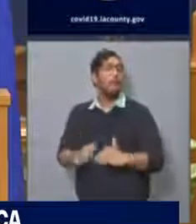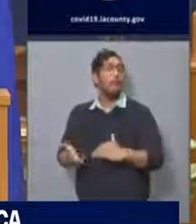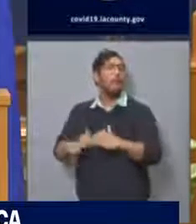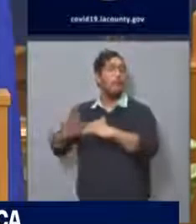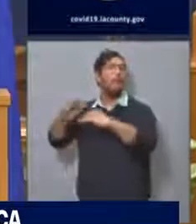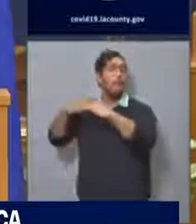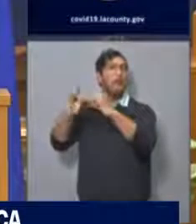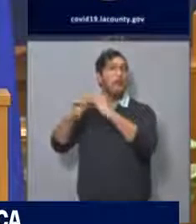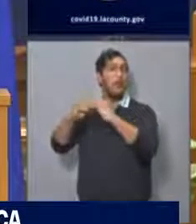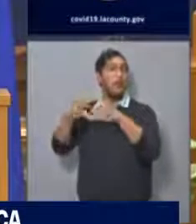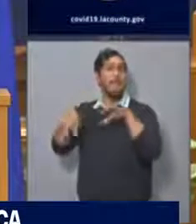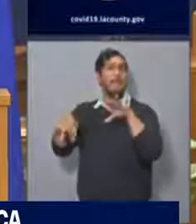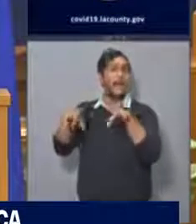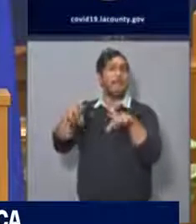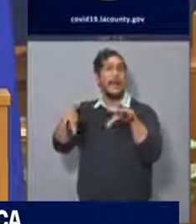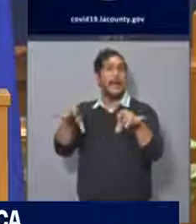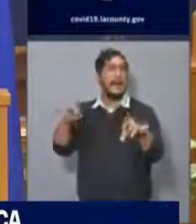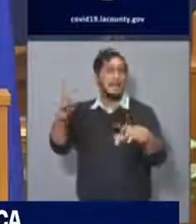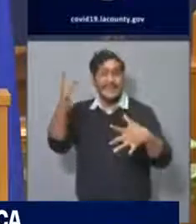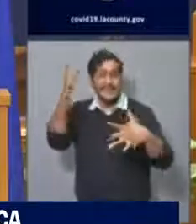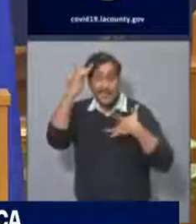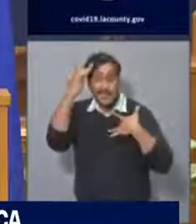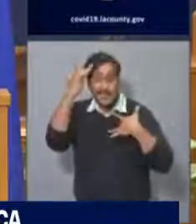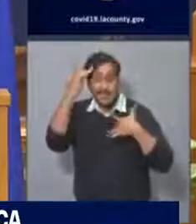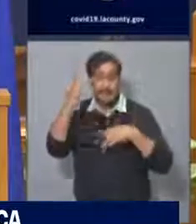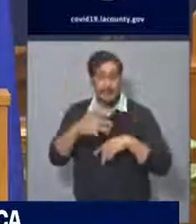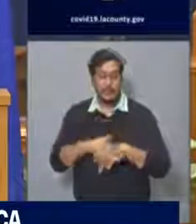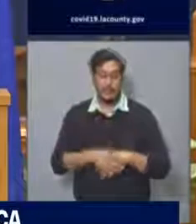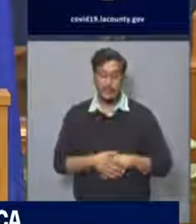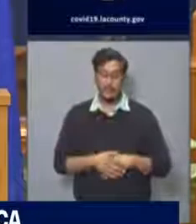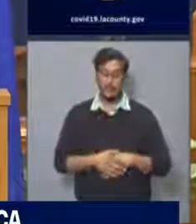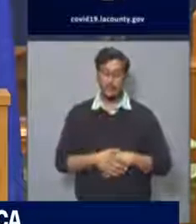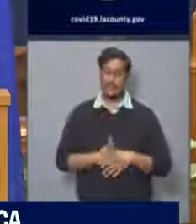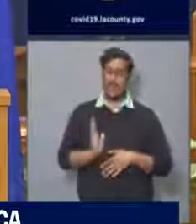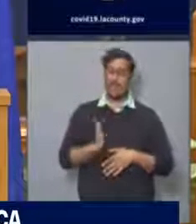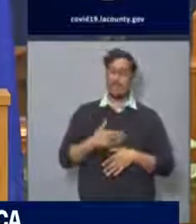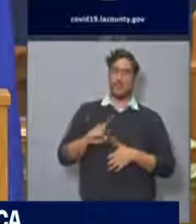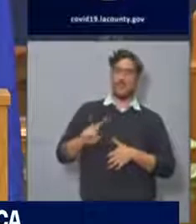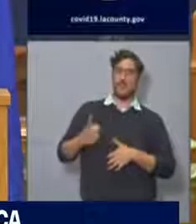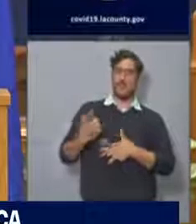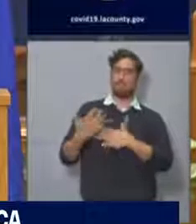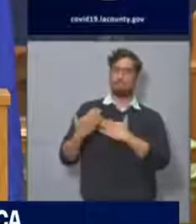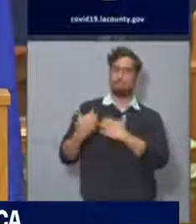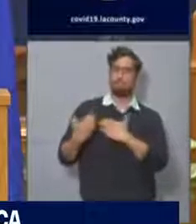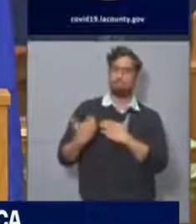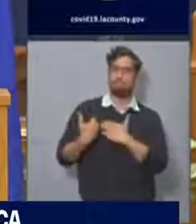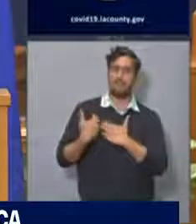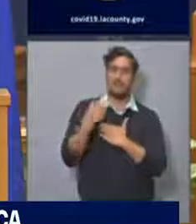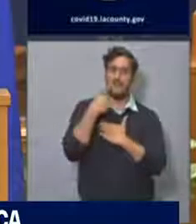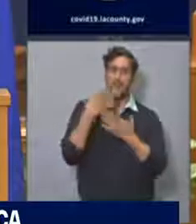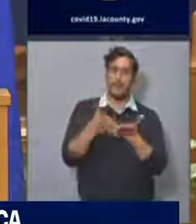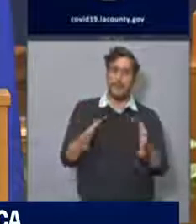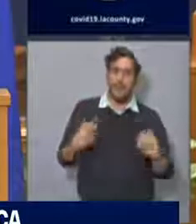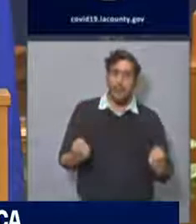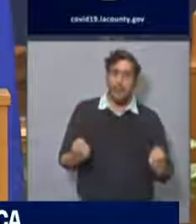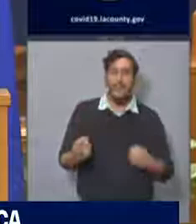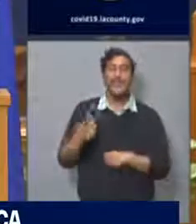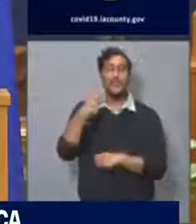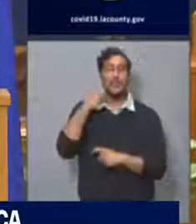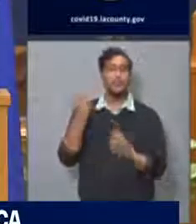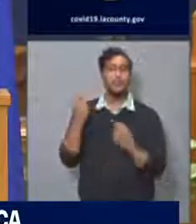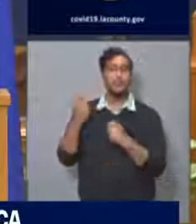cases. Obviously, the first job that, you know, public health is working the hardest on is